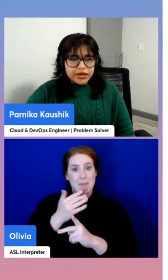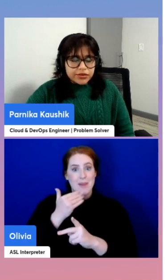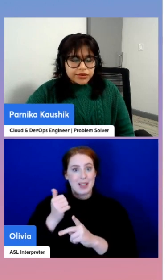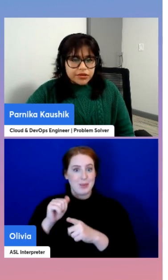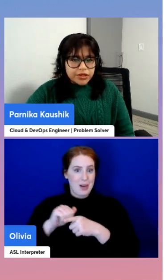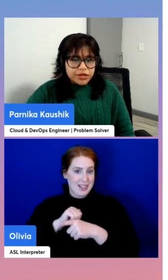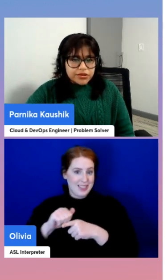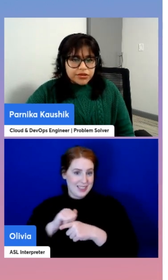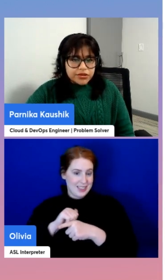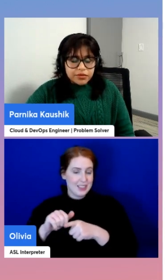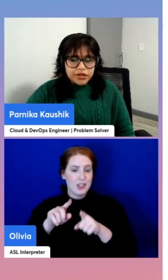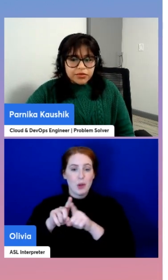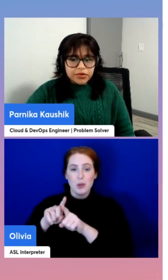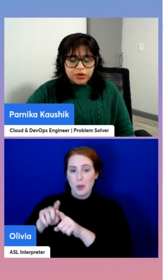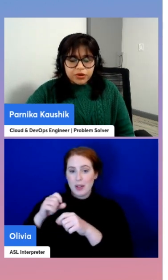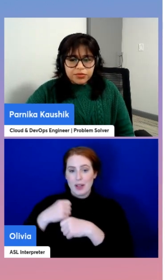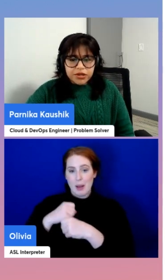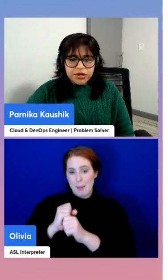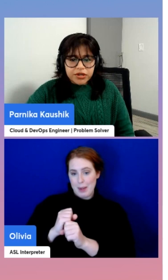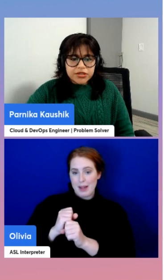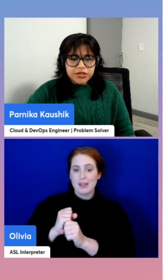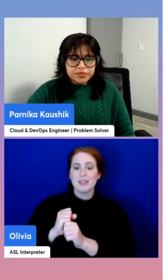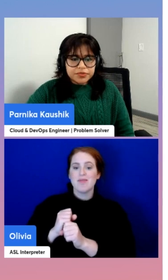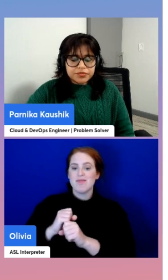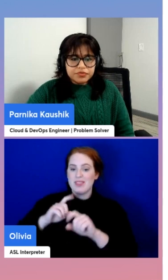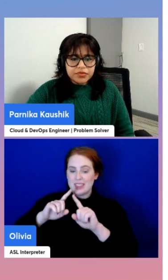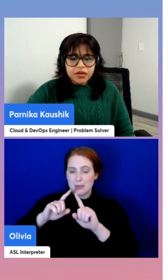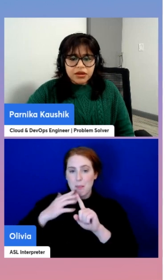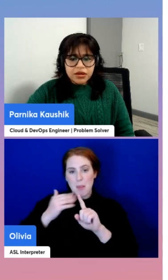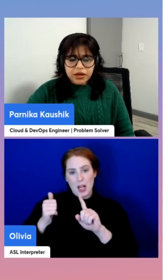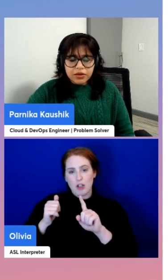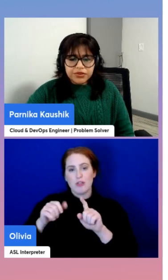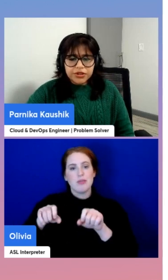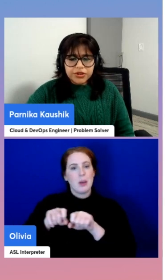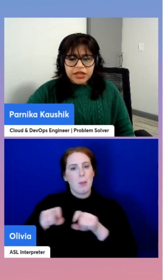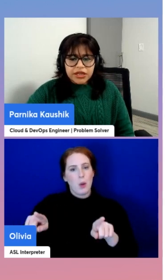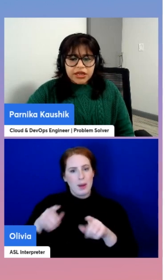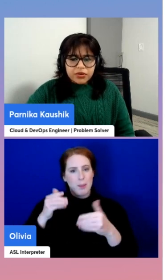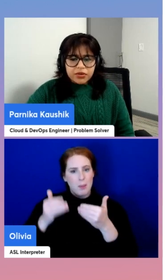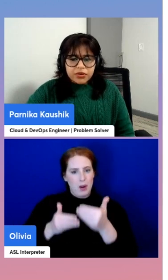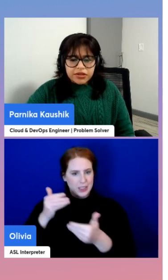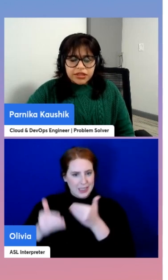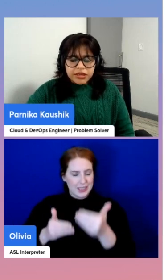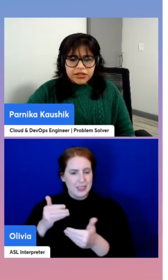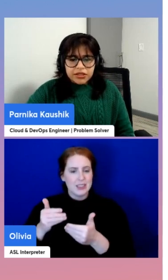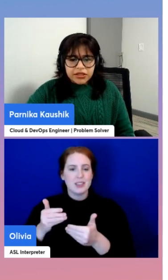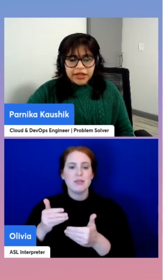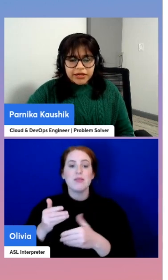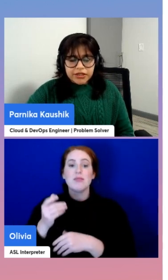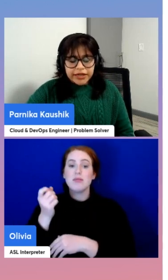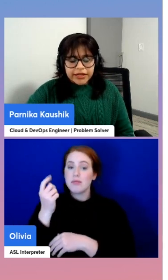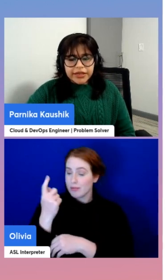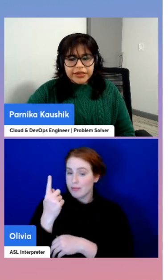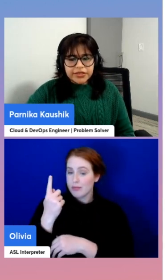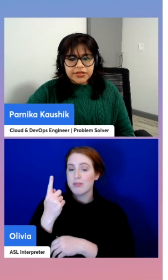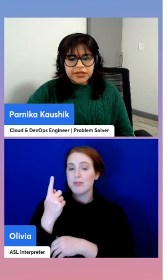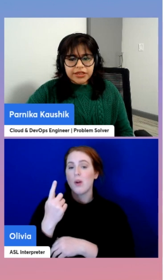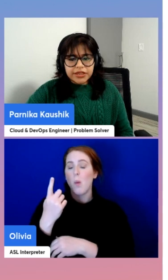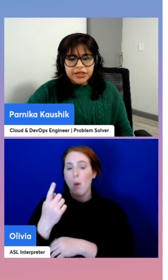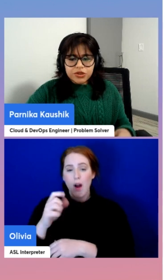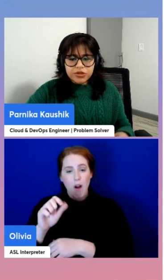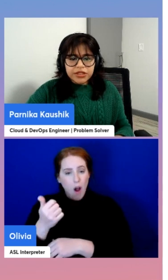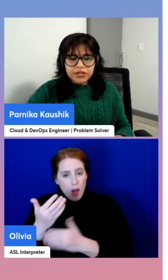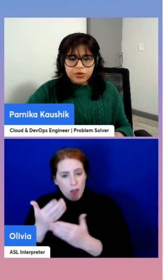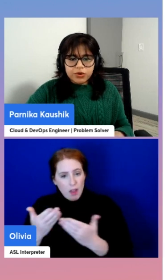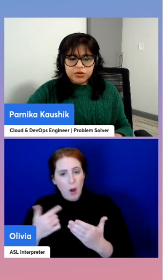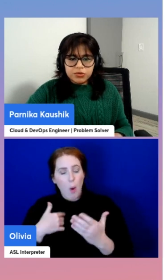can create better development and deployment processes. However, one other thing that I'd like to highlight is